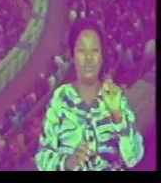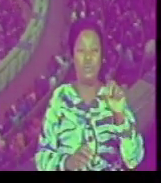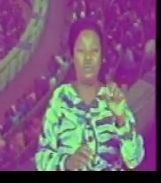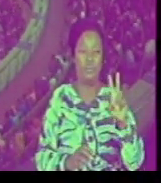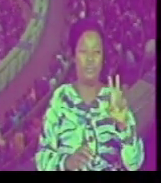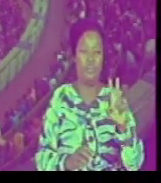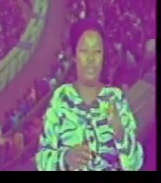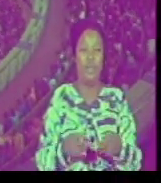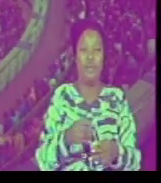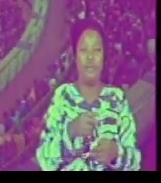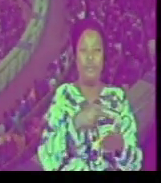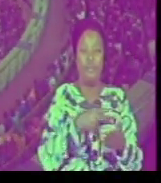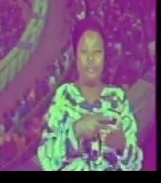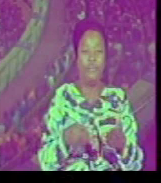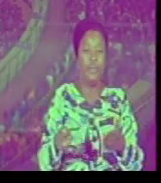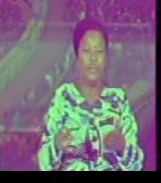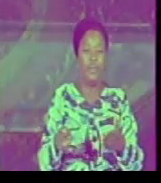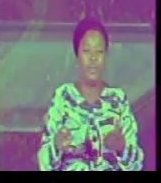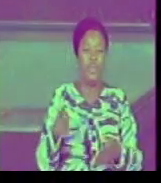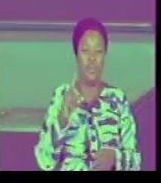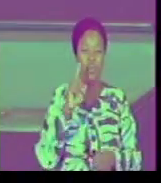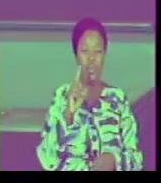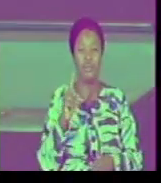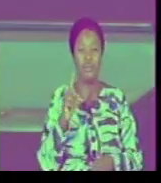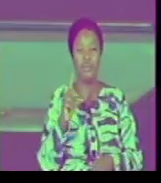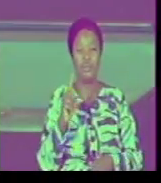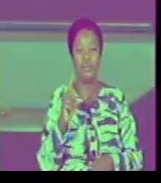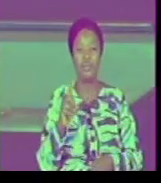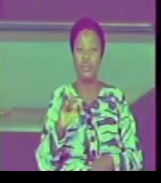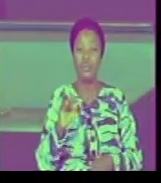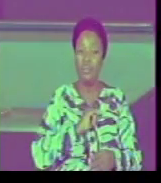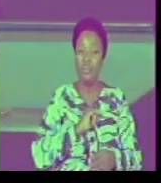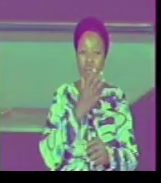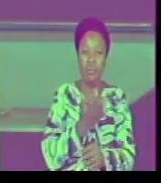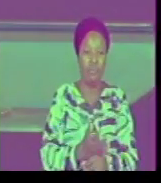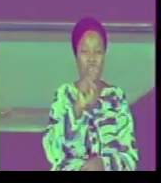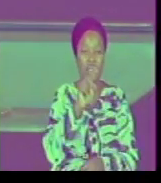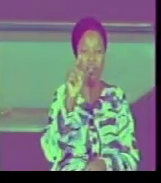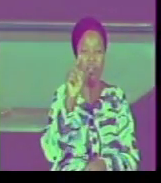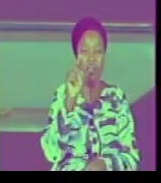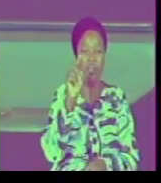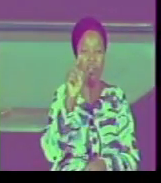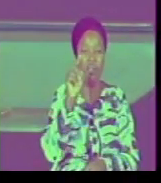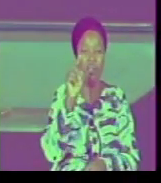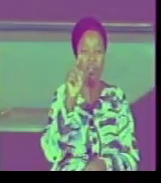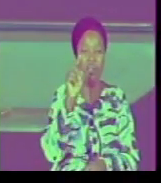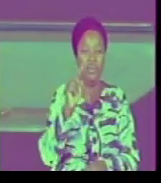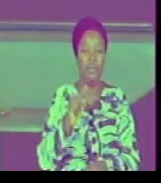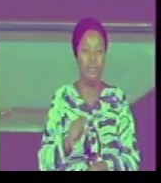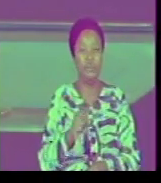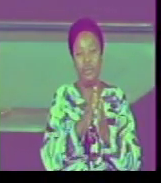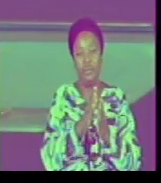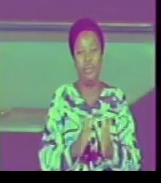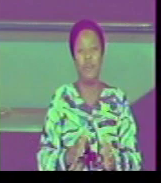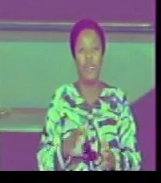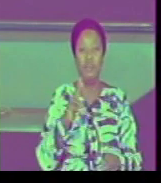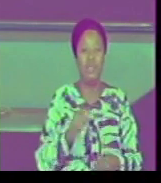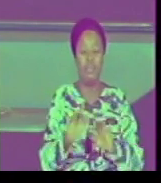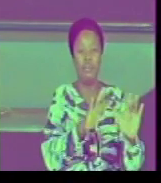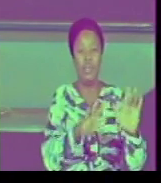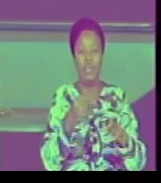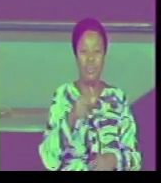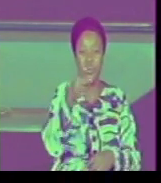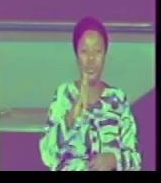verse 1. I beseech you therefore, brethren, by the mercies of God, that